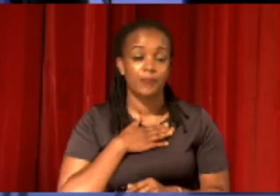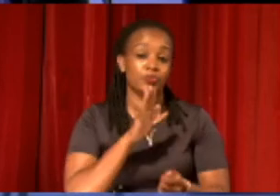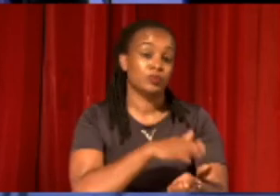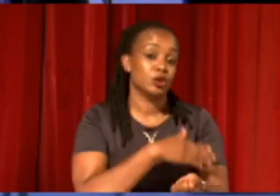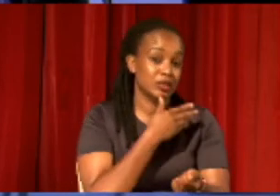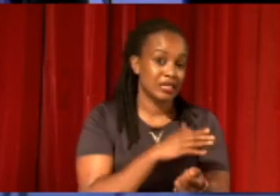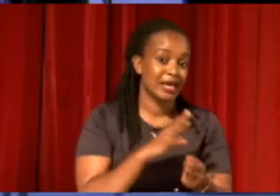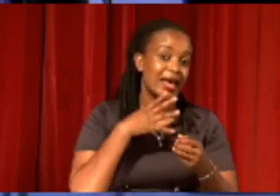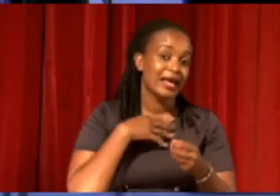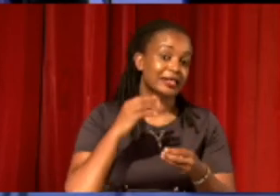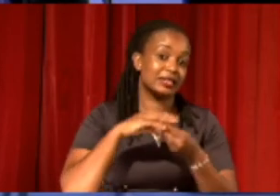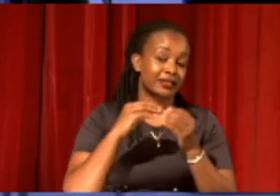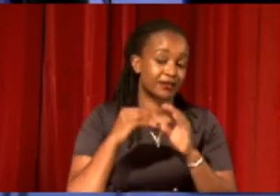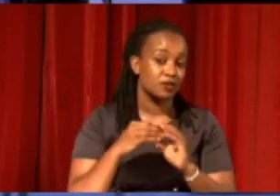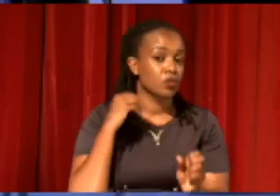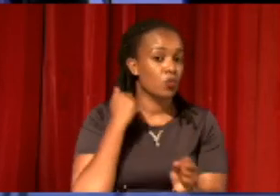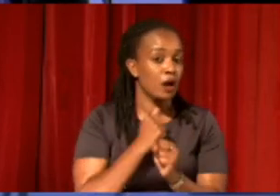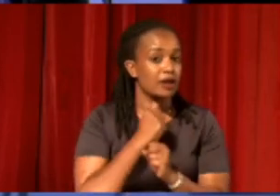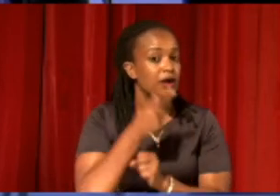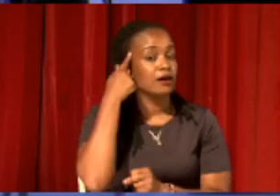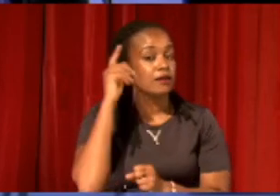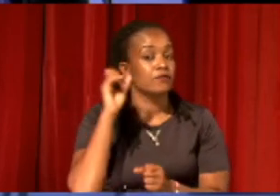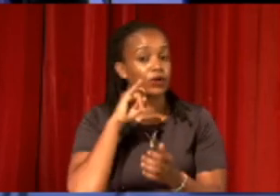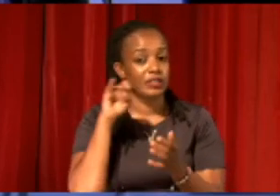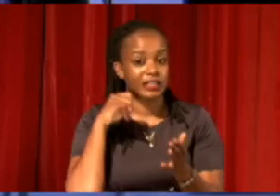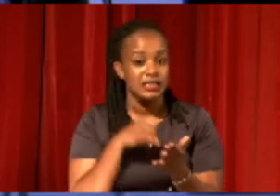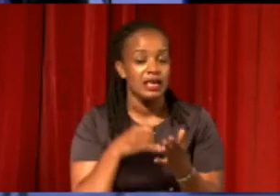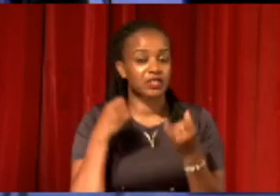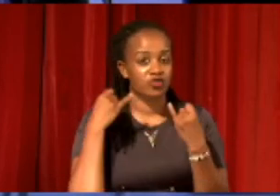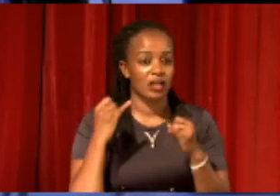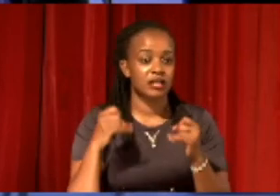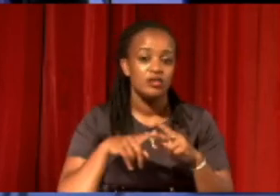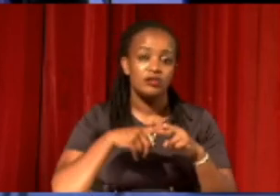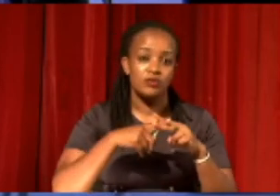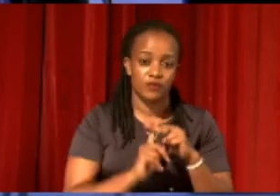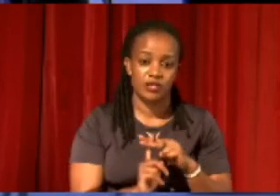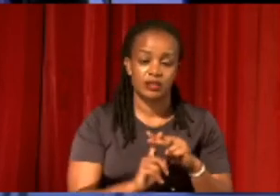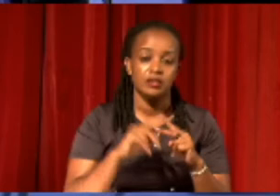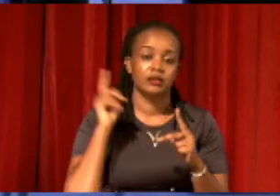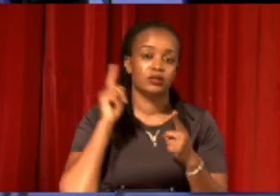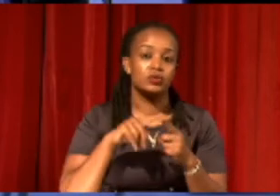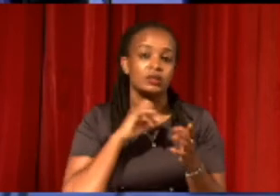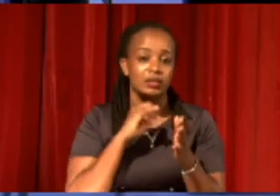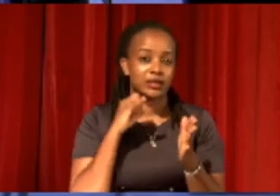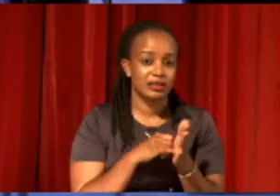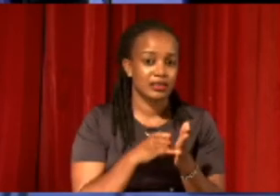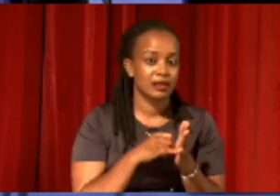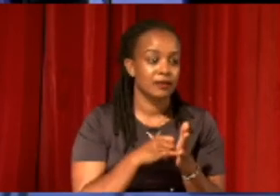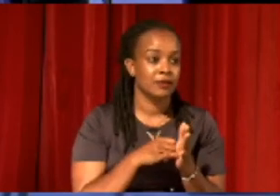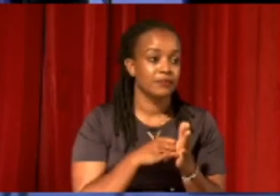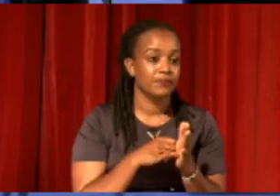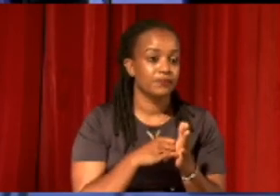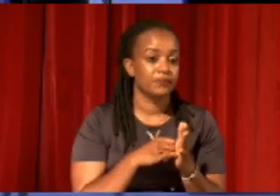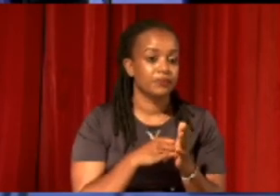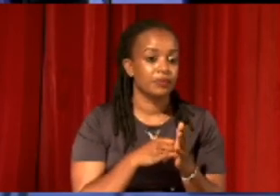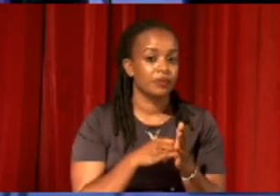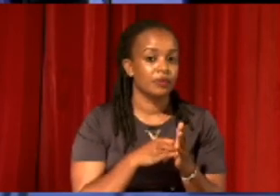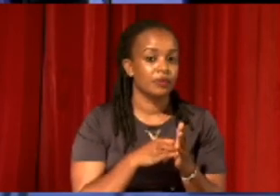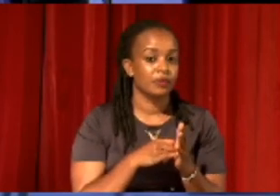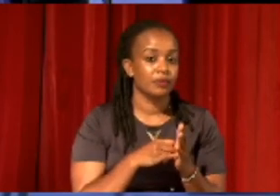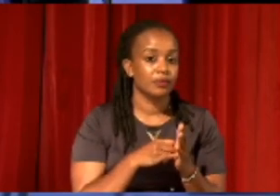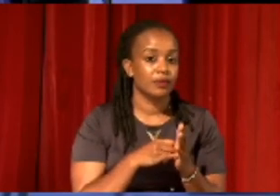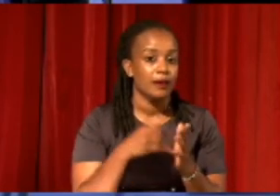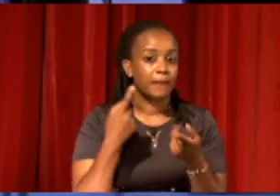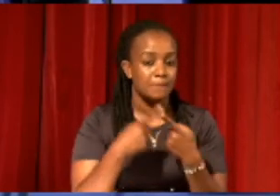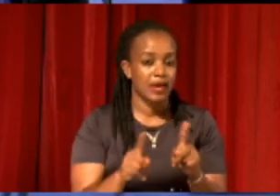by being able to work for it and to be able to bring some value into the whole thing. That the creative arts is not a shortcut to life.